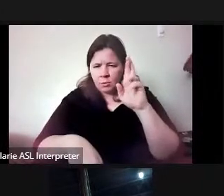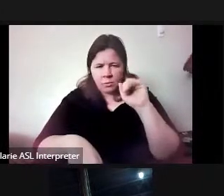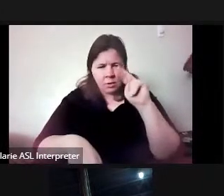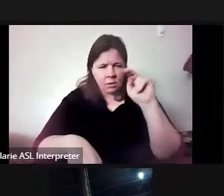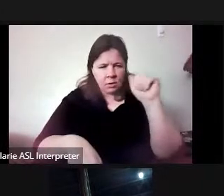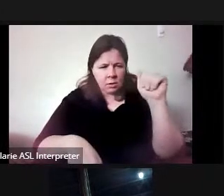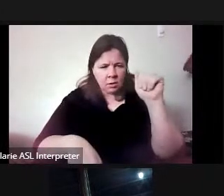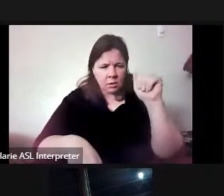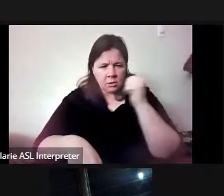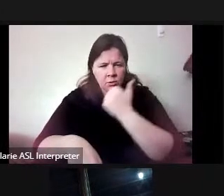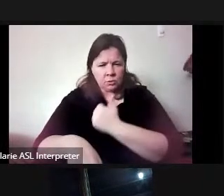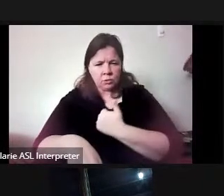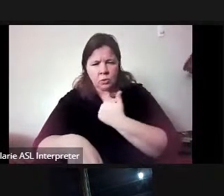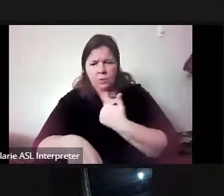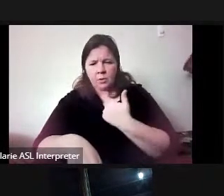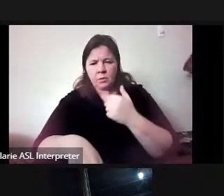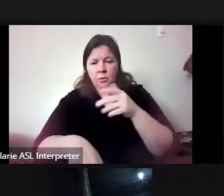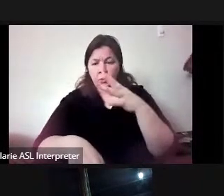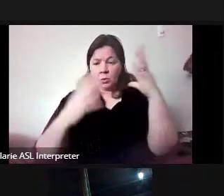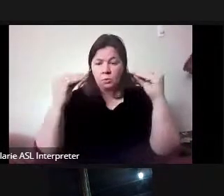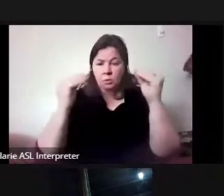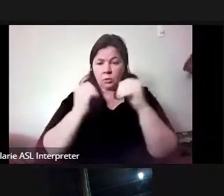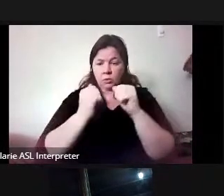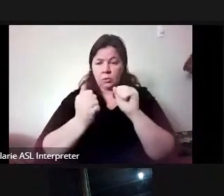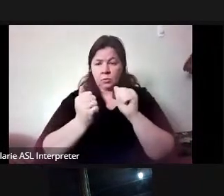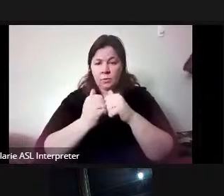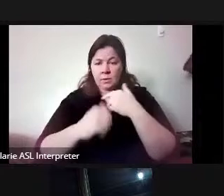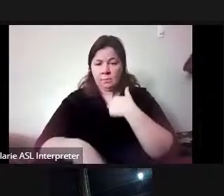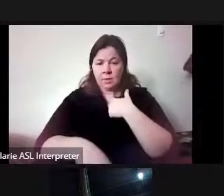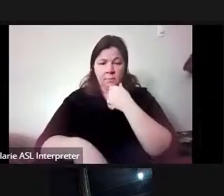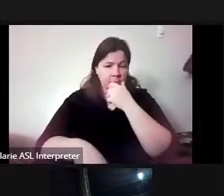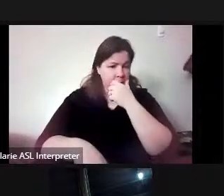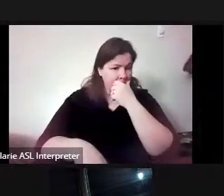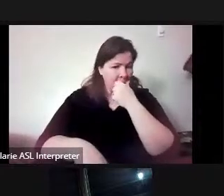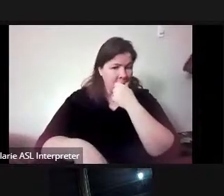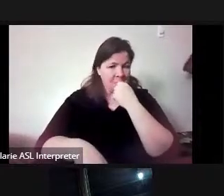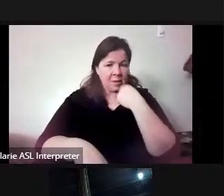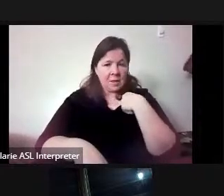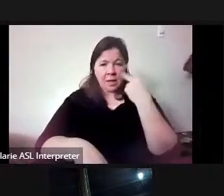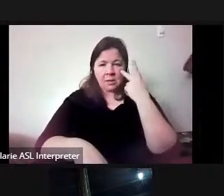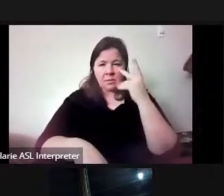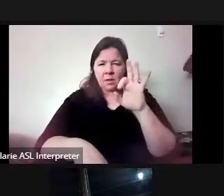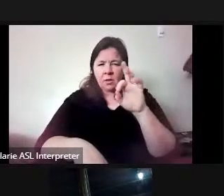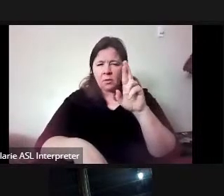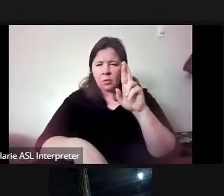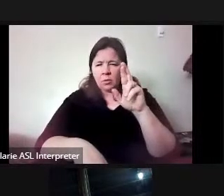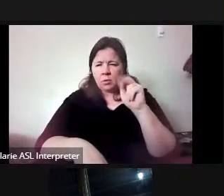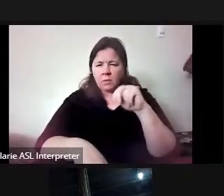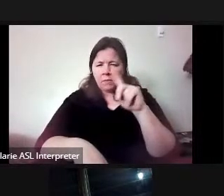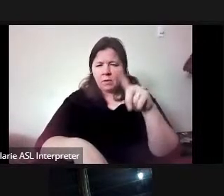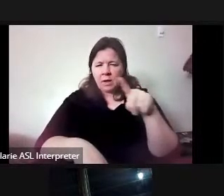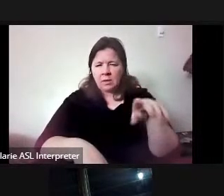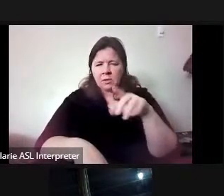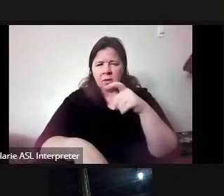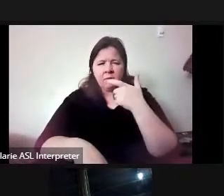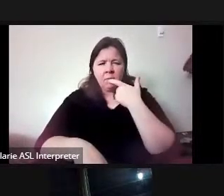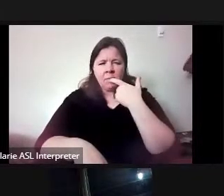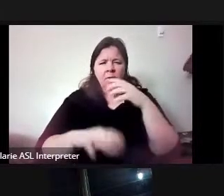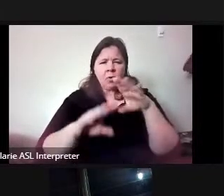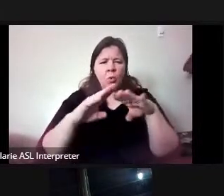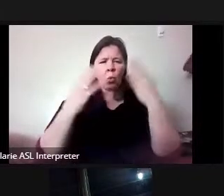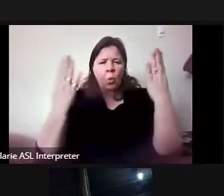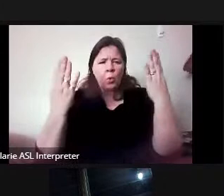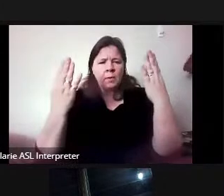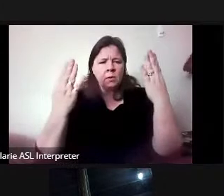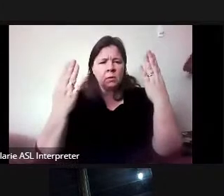him? Sorry, were you talking to me? Mute him. No, I see Franz. Franz has his mic open. I don't know if he wants to